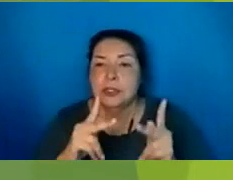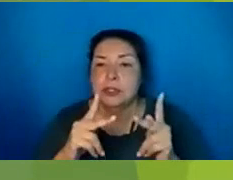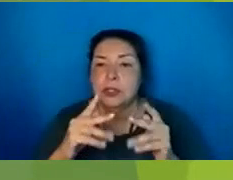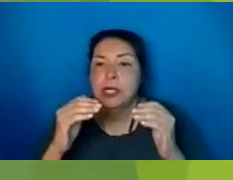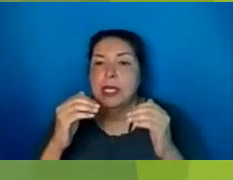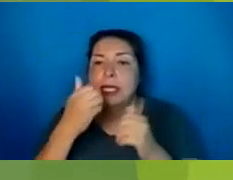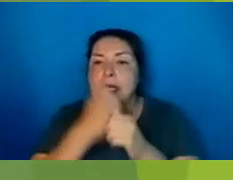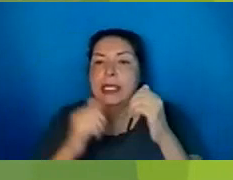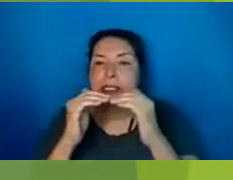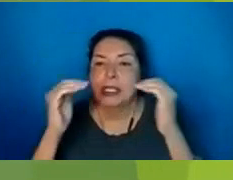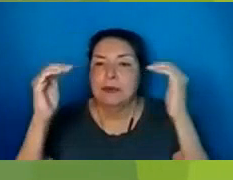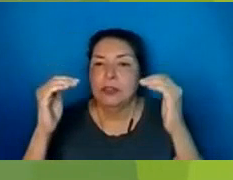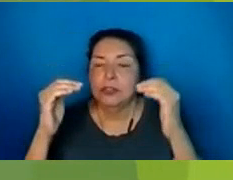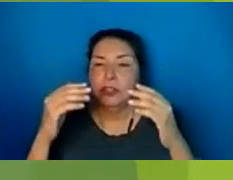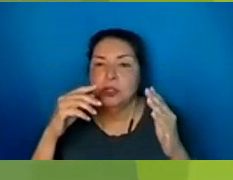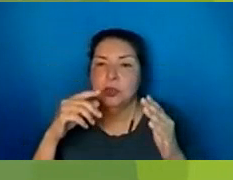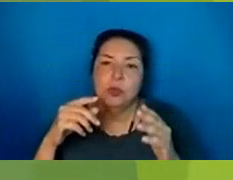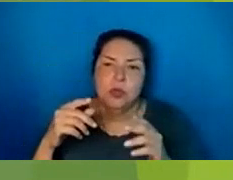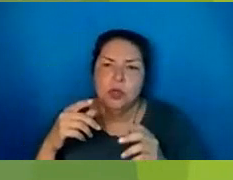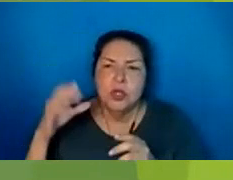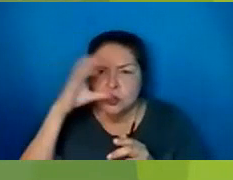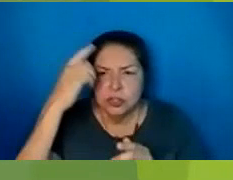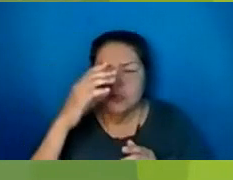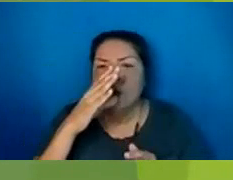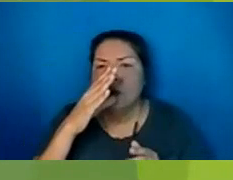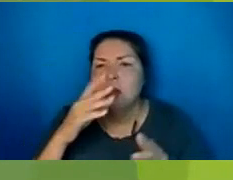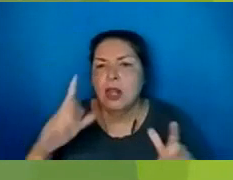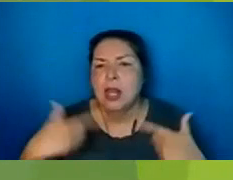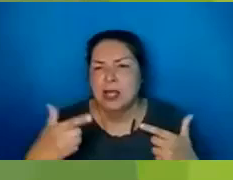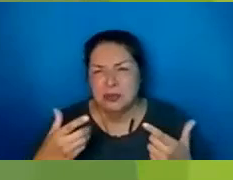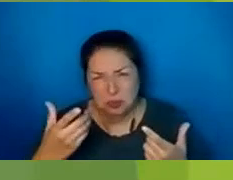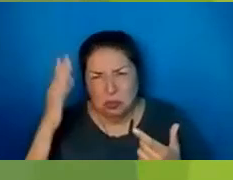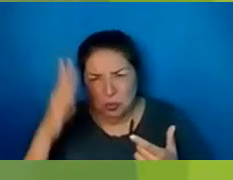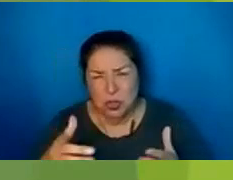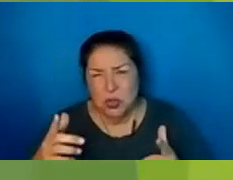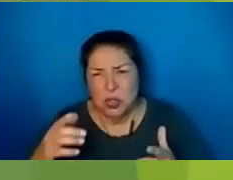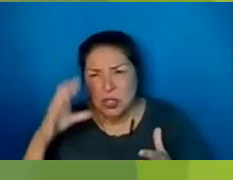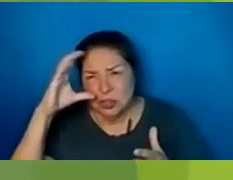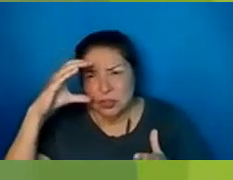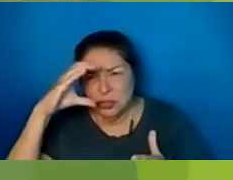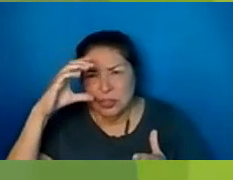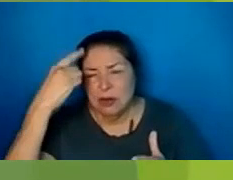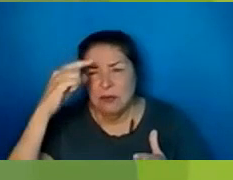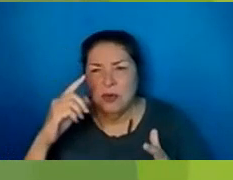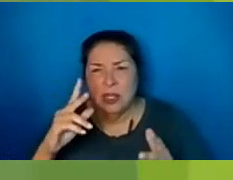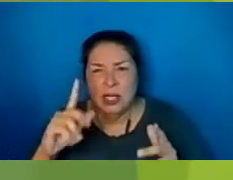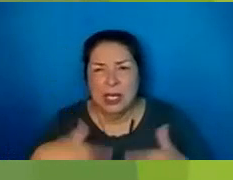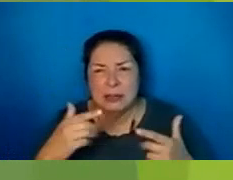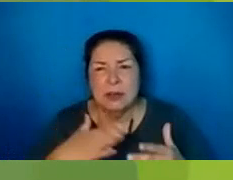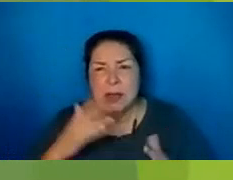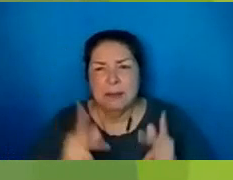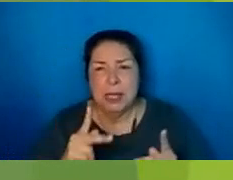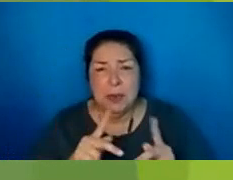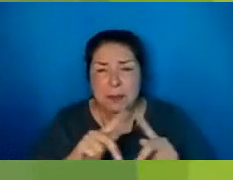down lives. Will you hunt down the lives of my people, but preserve the lives of others for yourselves?